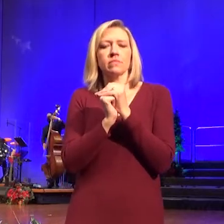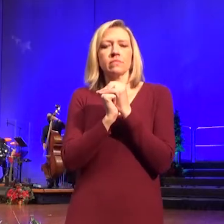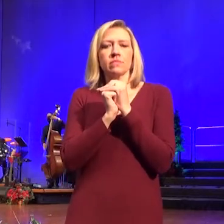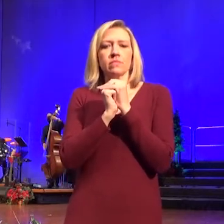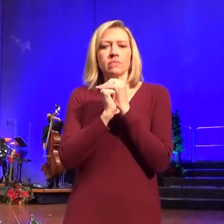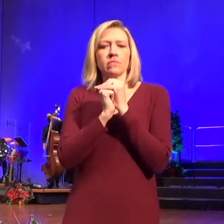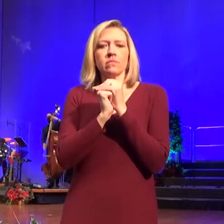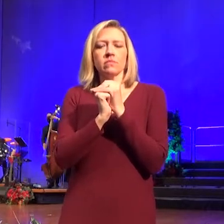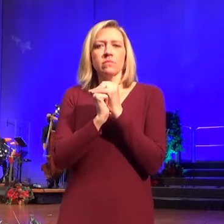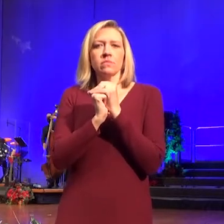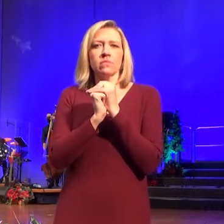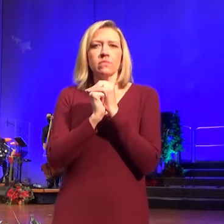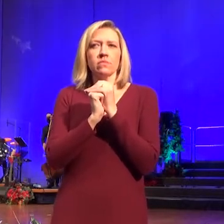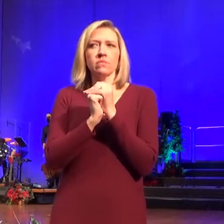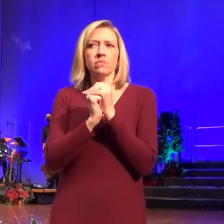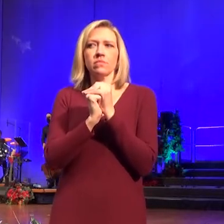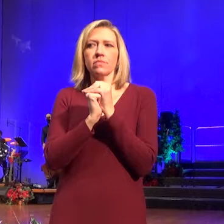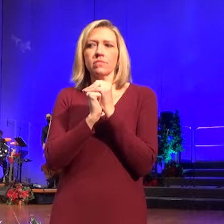pray.